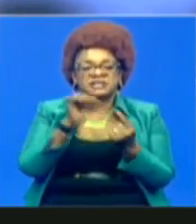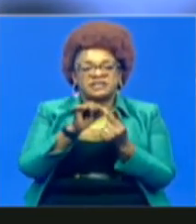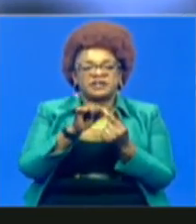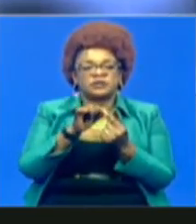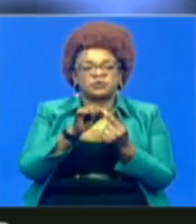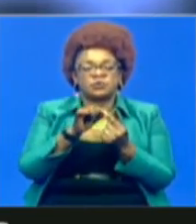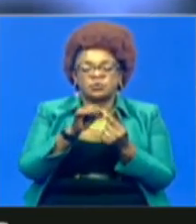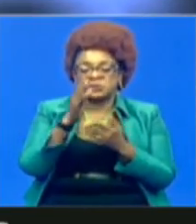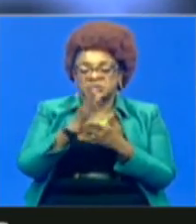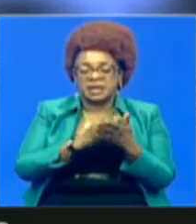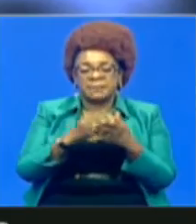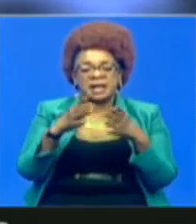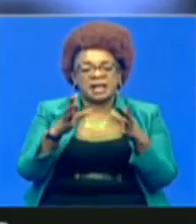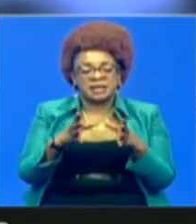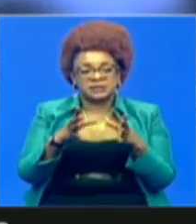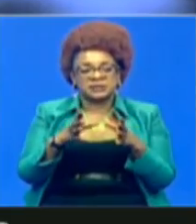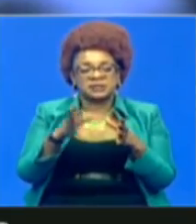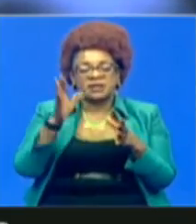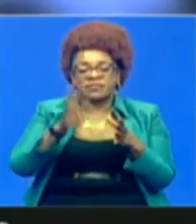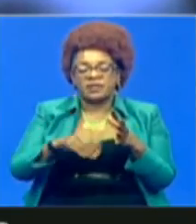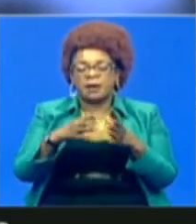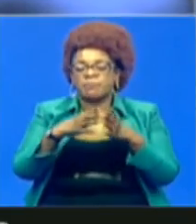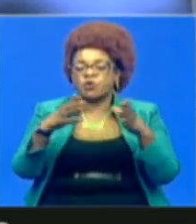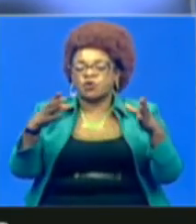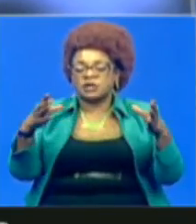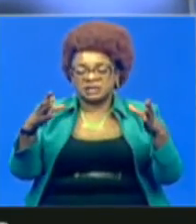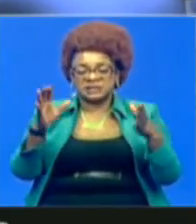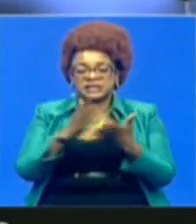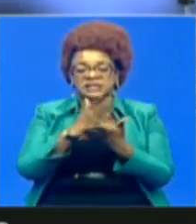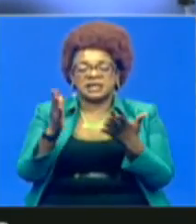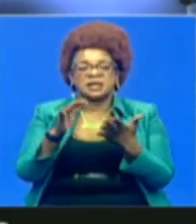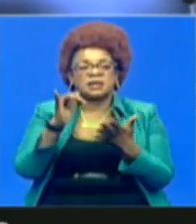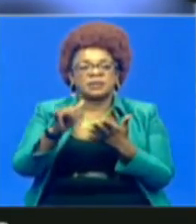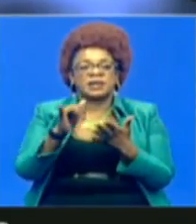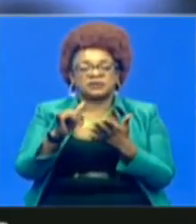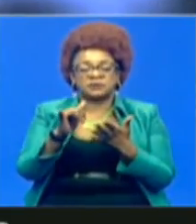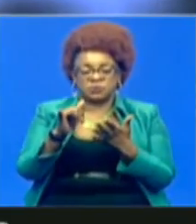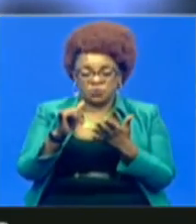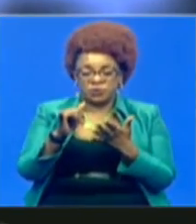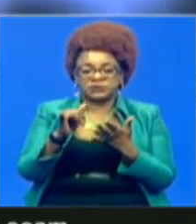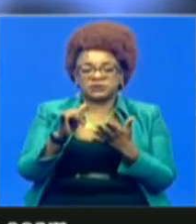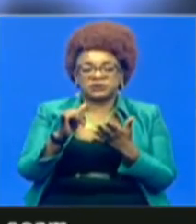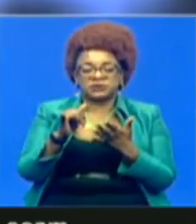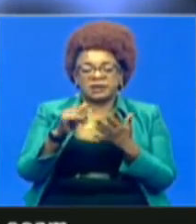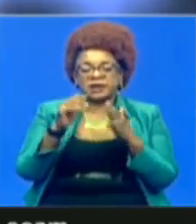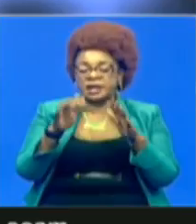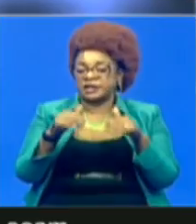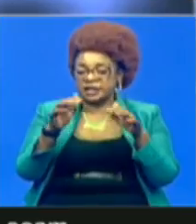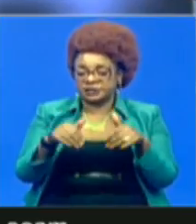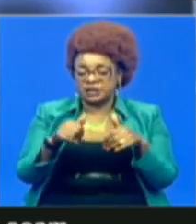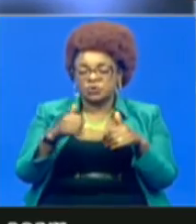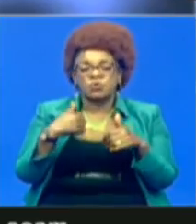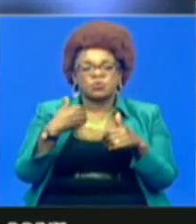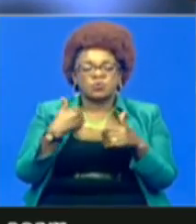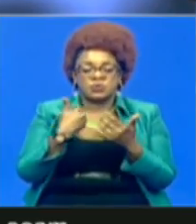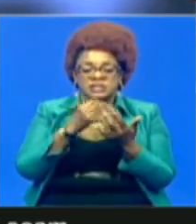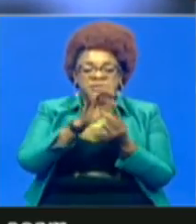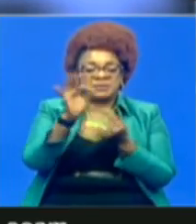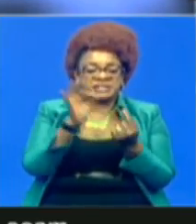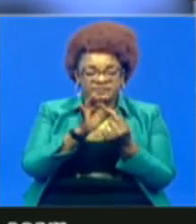set of clients rather than a broad sector. And it was largely a particular set of clients in agriculture. So it's a very